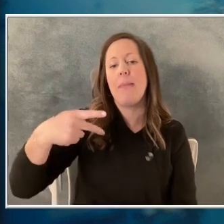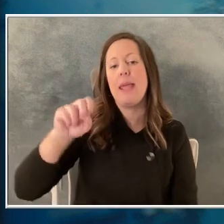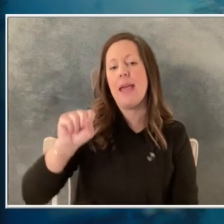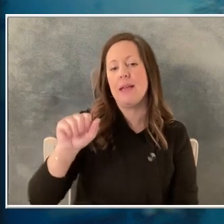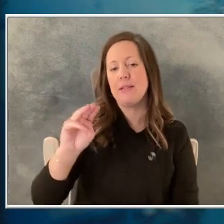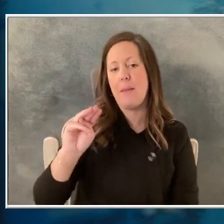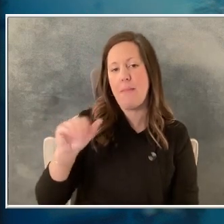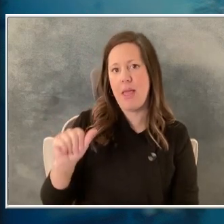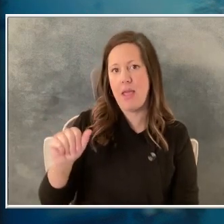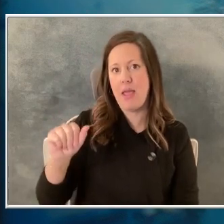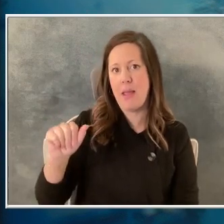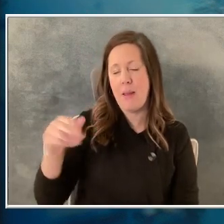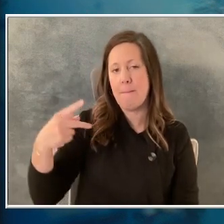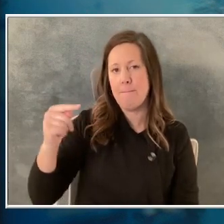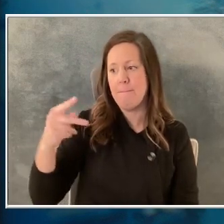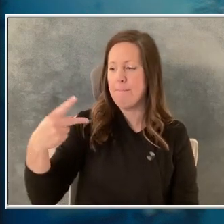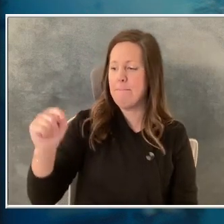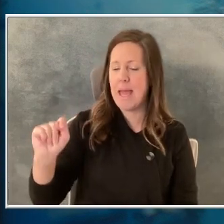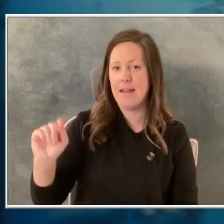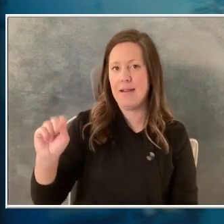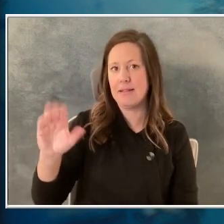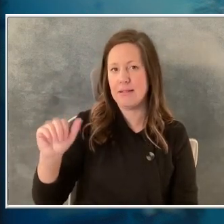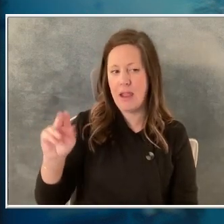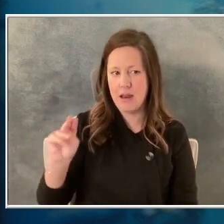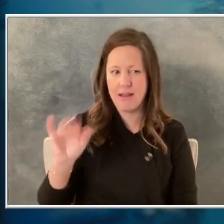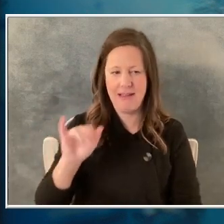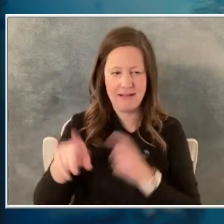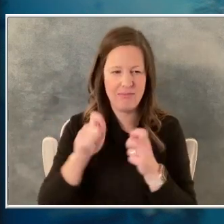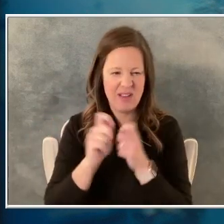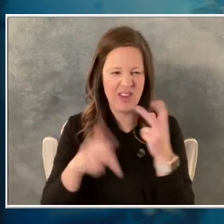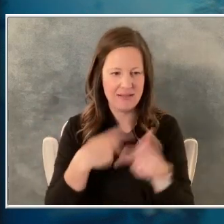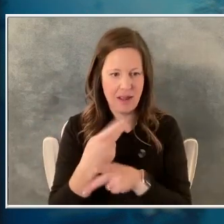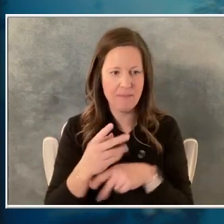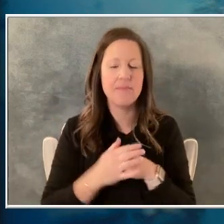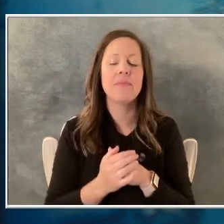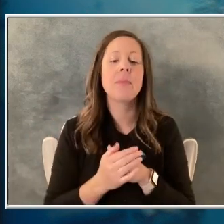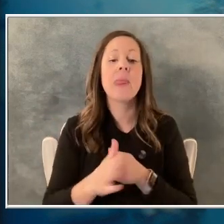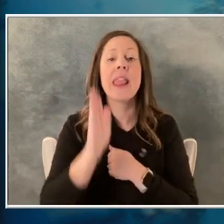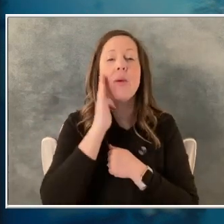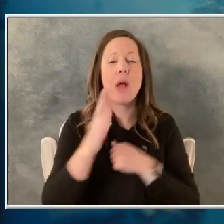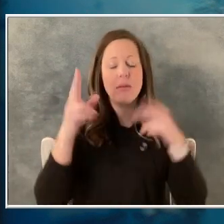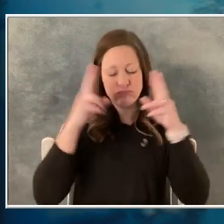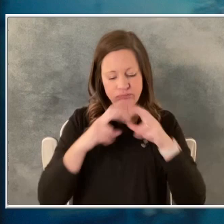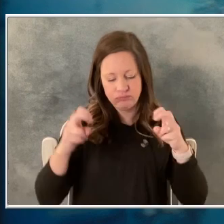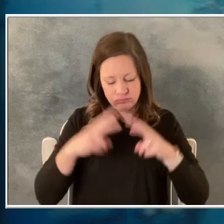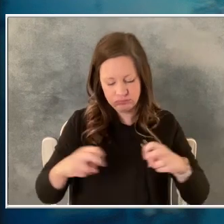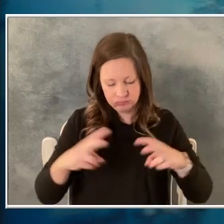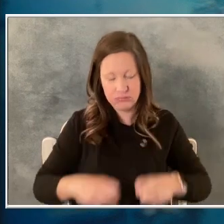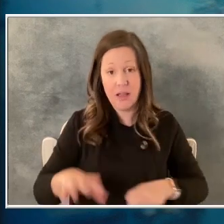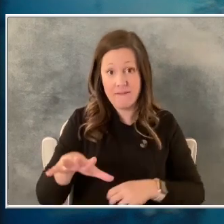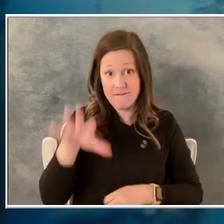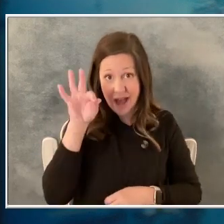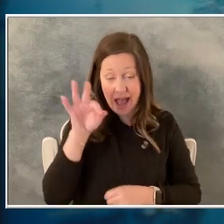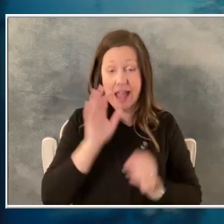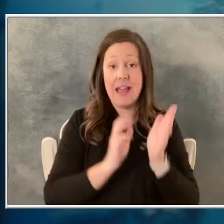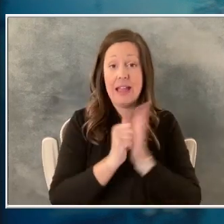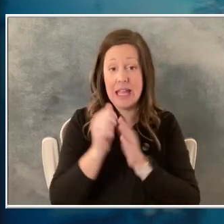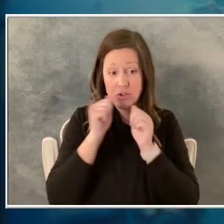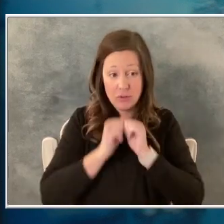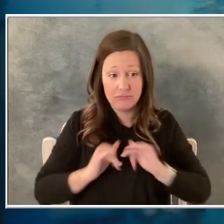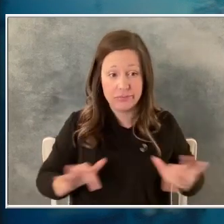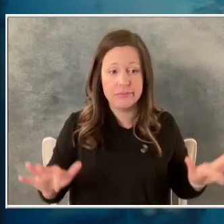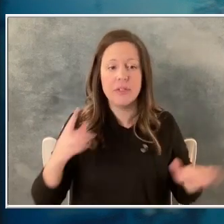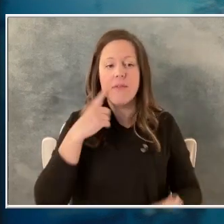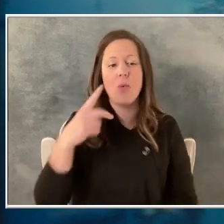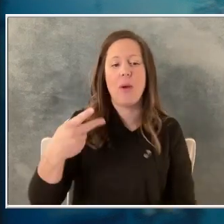PET scan, PSMA PET scan, specifically looking for prostate cancer metastasis. That's what we usually order these days. For somebody